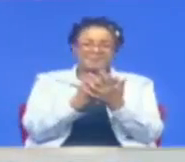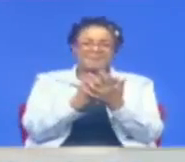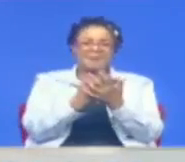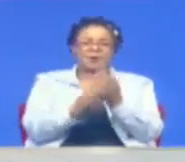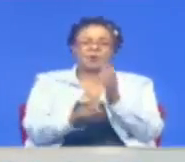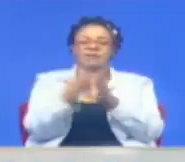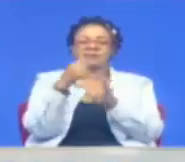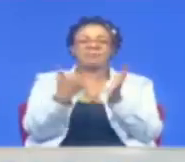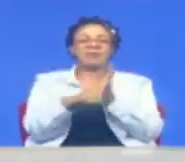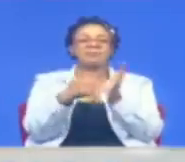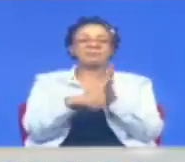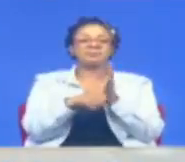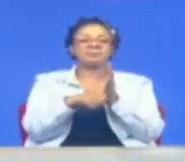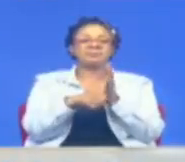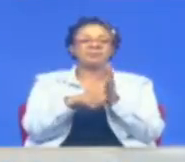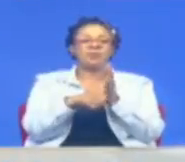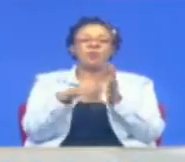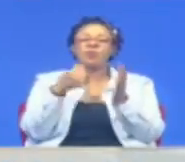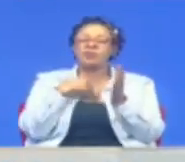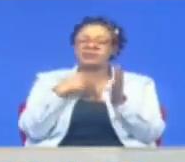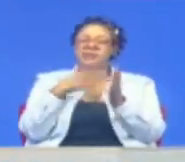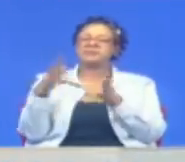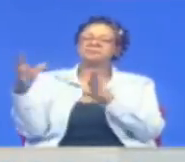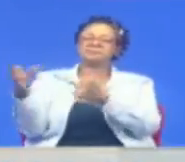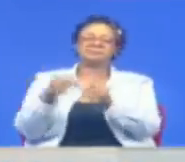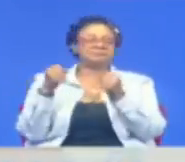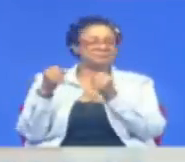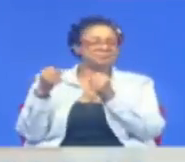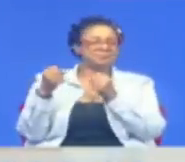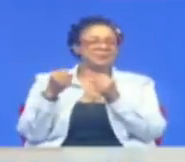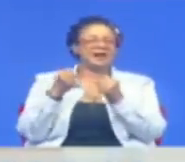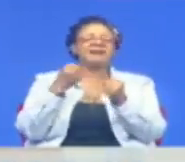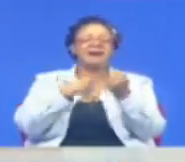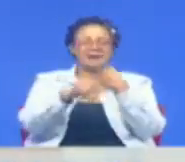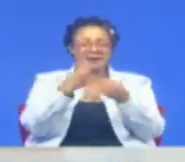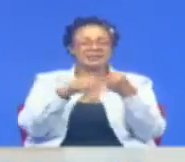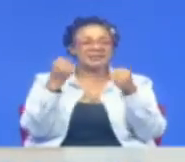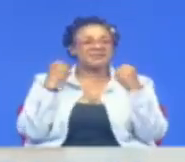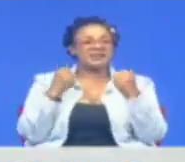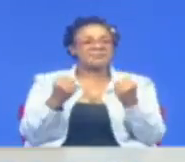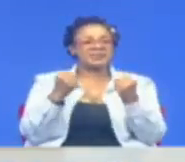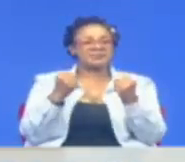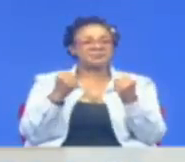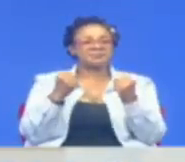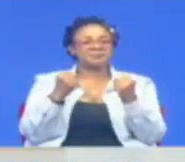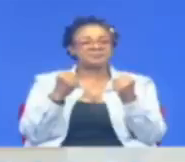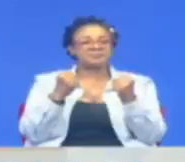We shall harvest them and act firmly. We have space